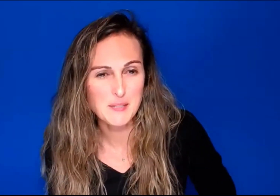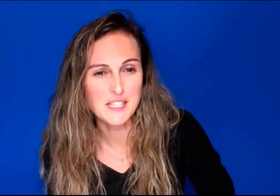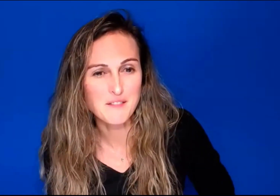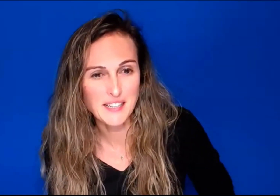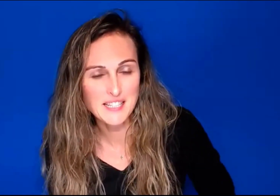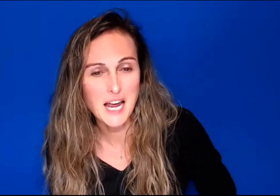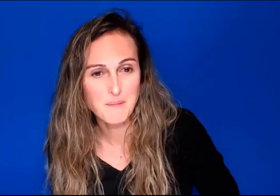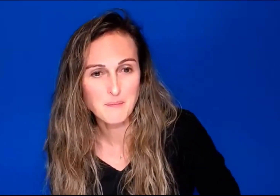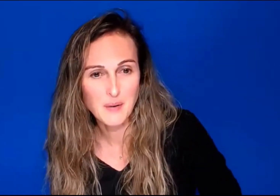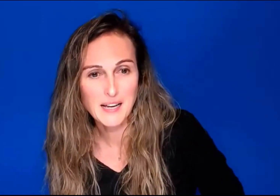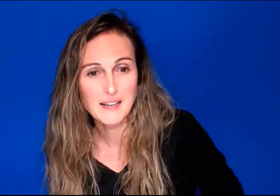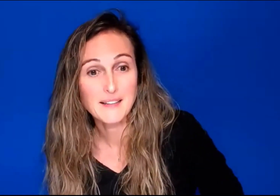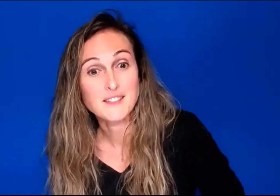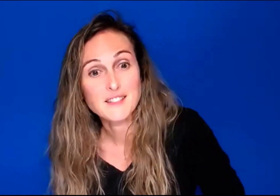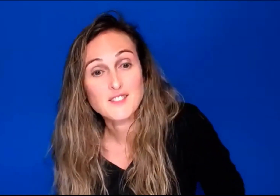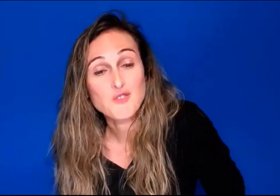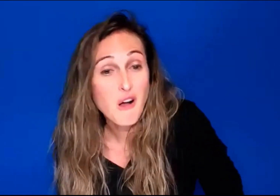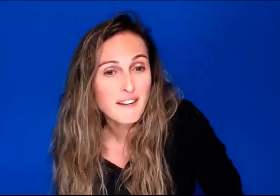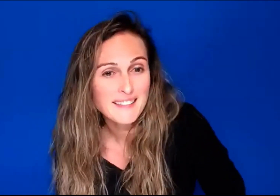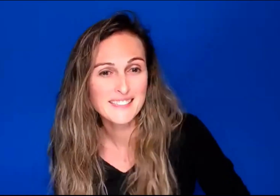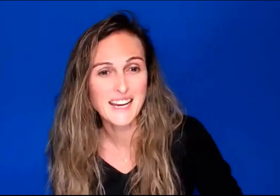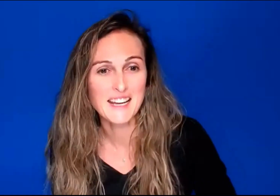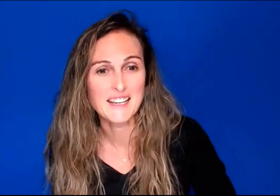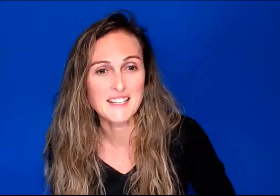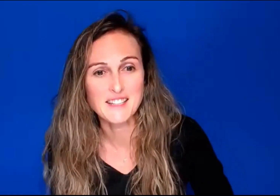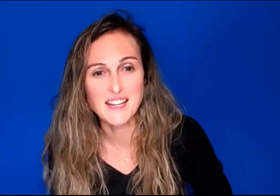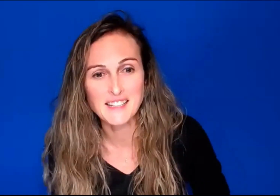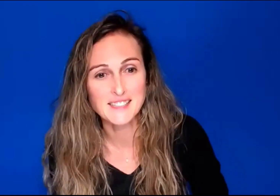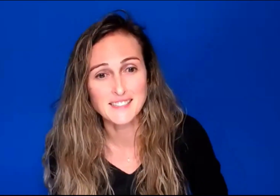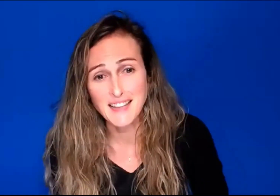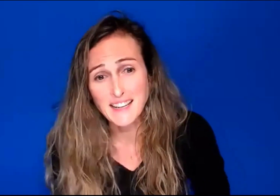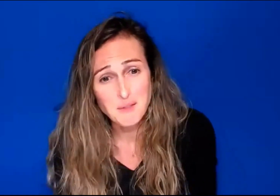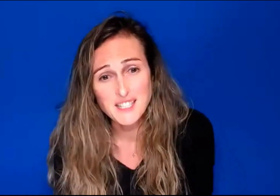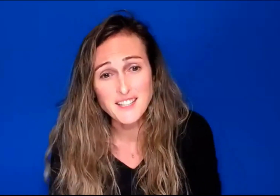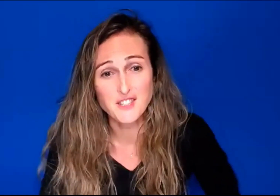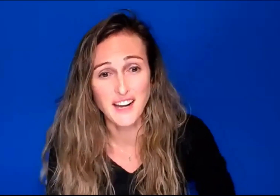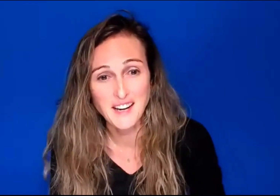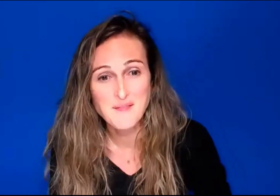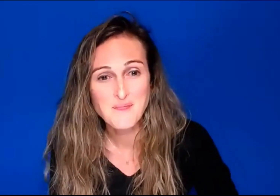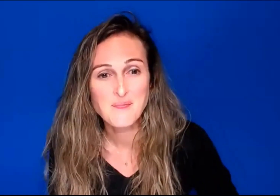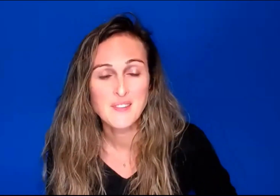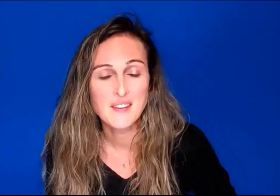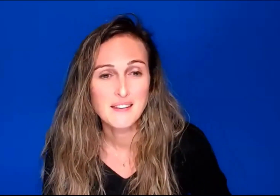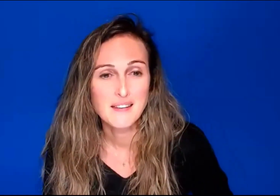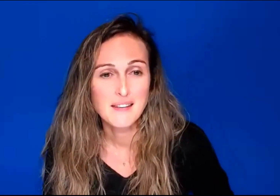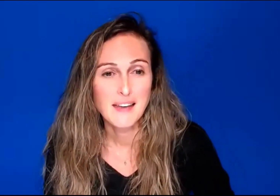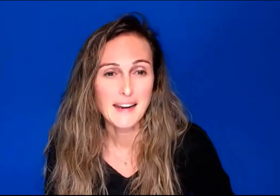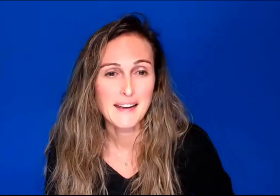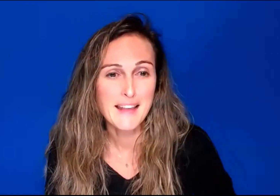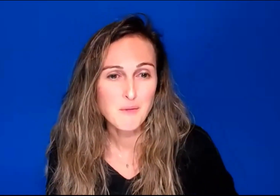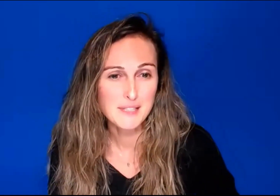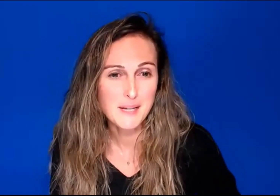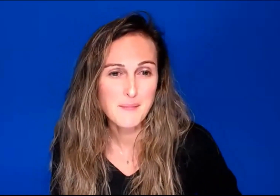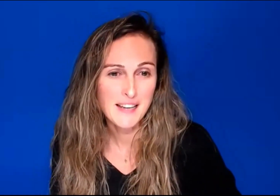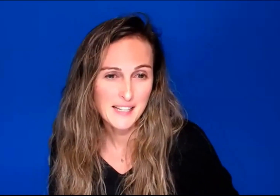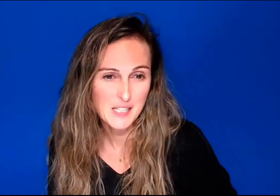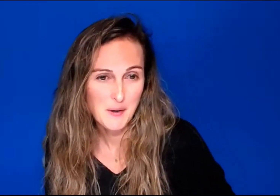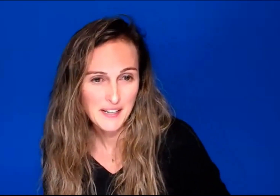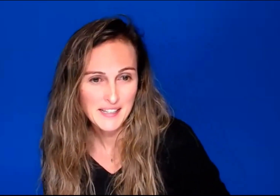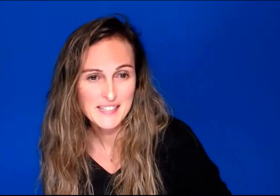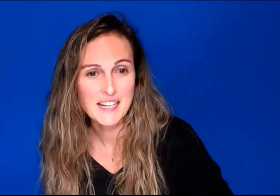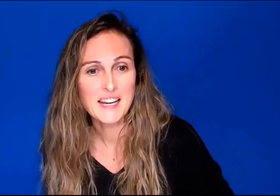those specific type drawings and things like it was yesterday. And that was